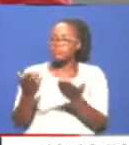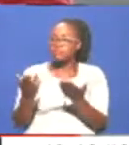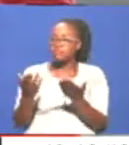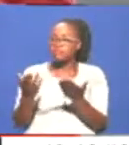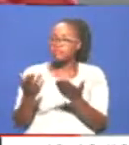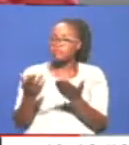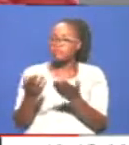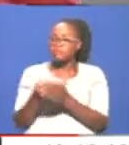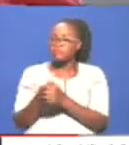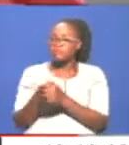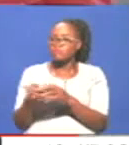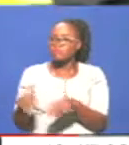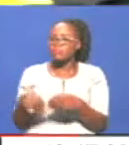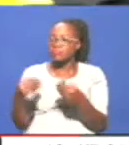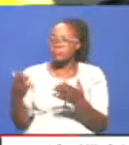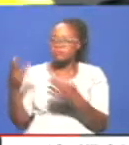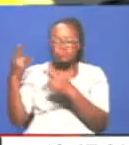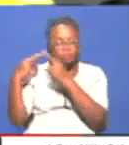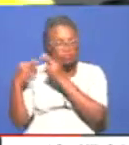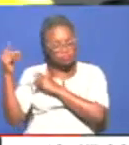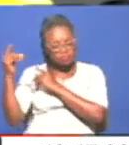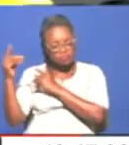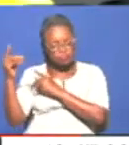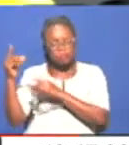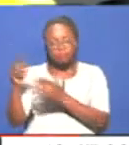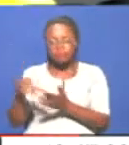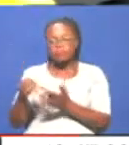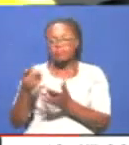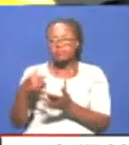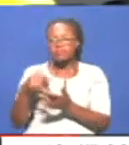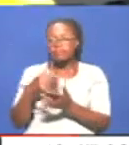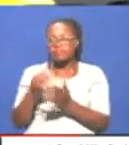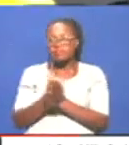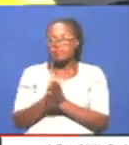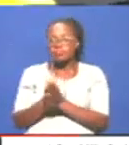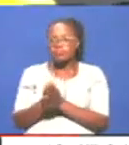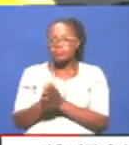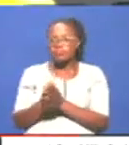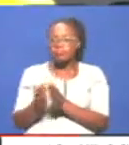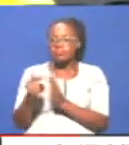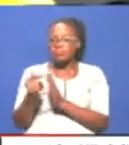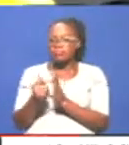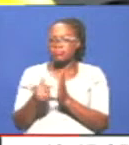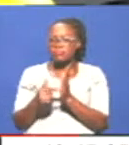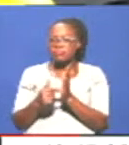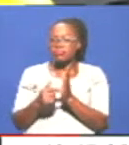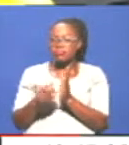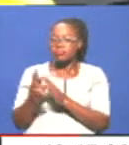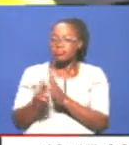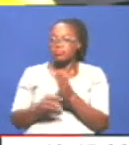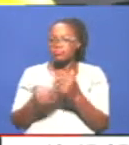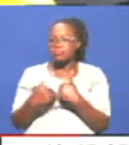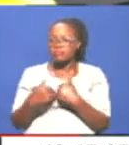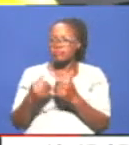a title that is offered depending on, especially the ones that win. Now, progressively, there's a whole list of the title regulations that you have, and